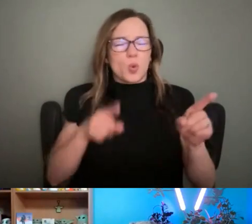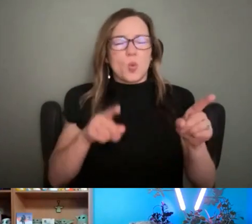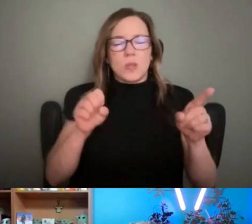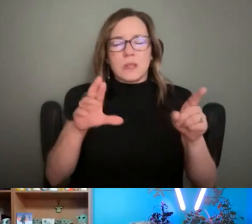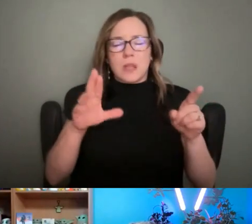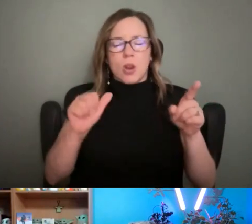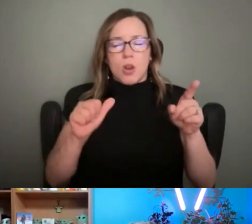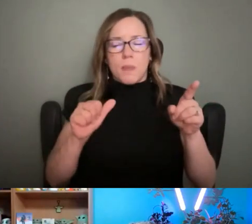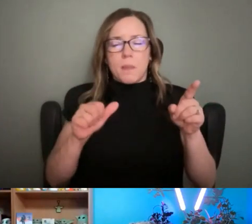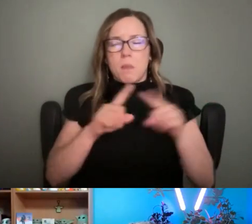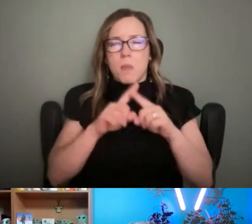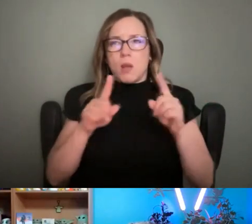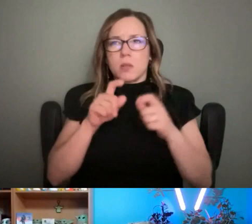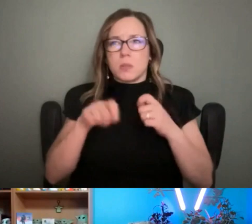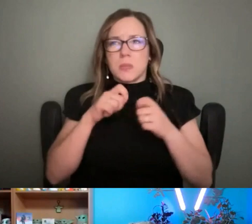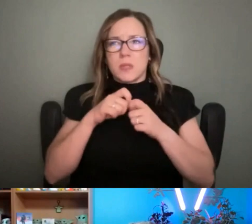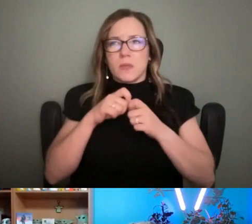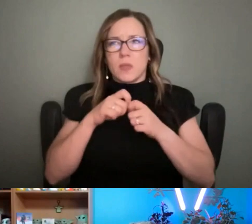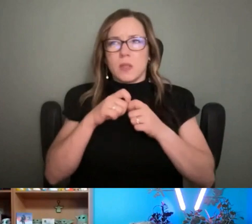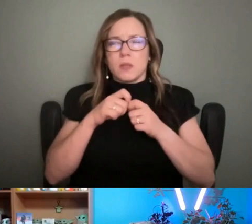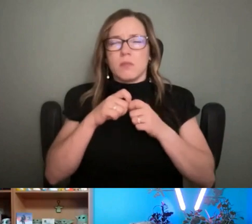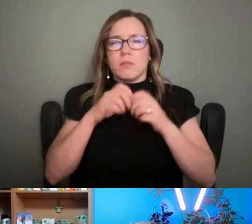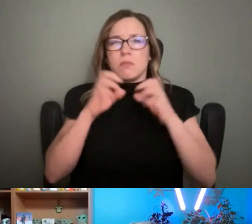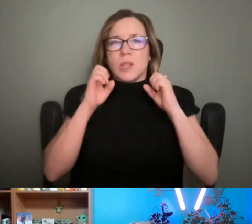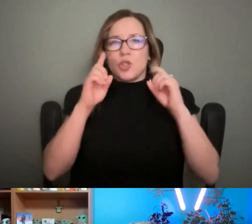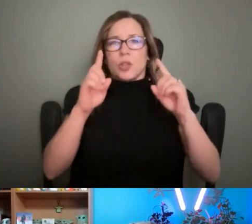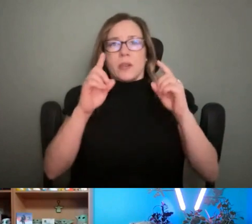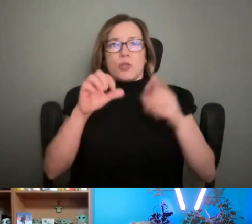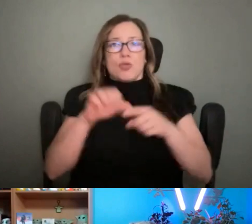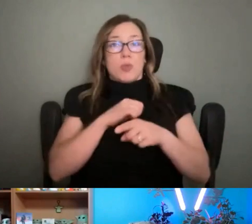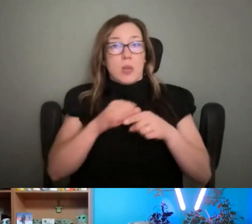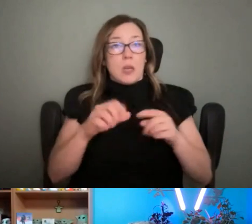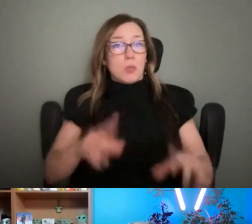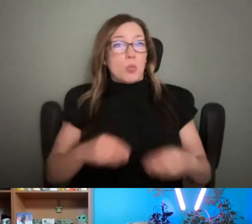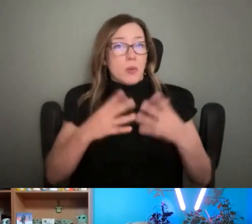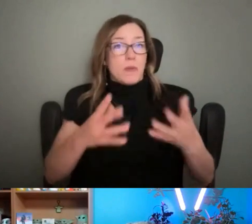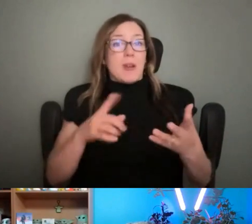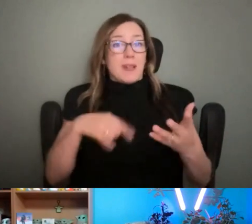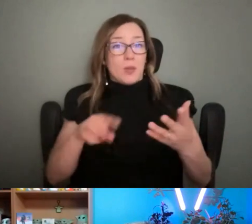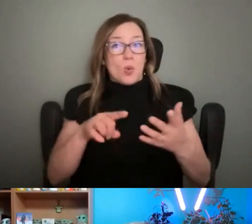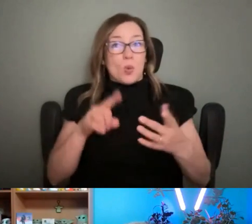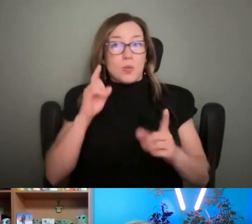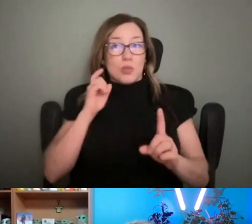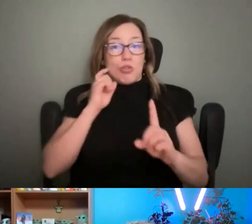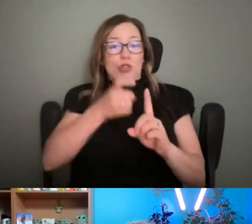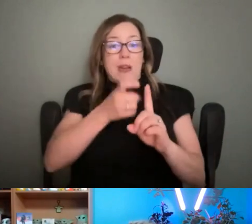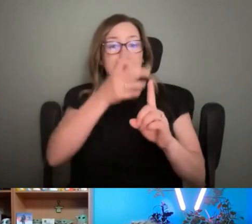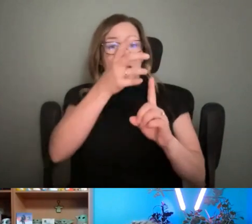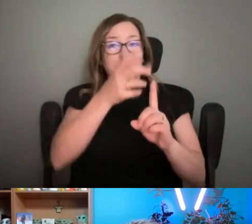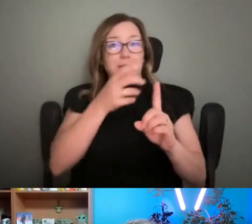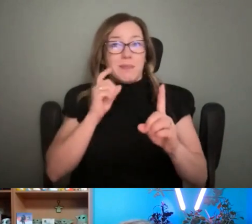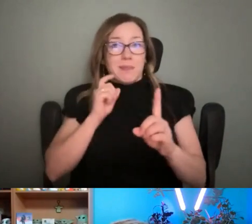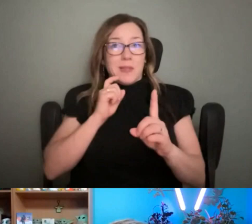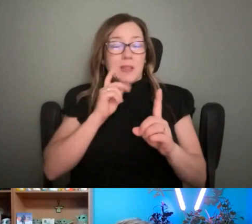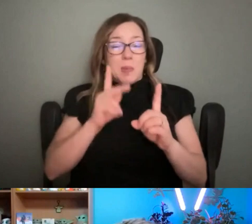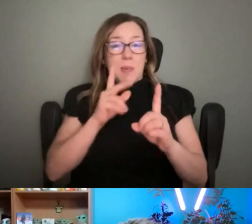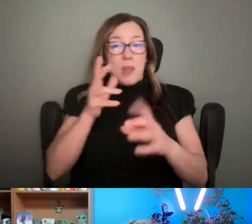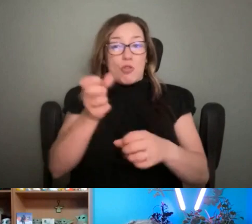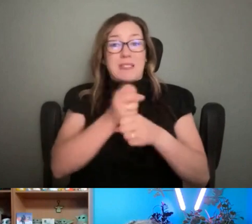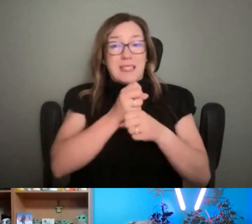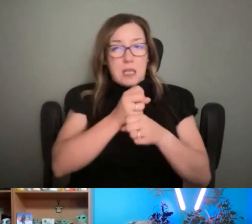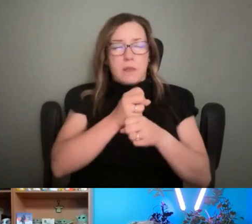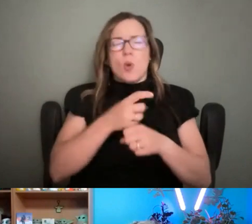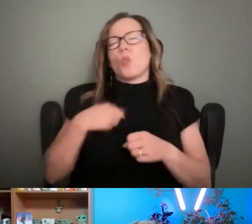there a particular type of education or training that's provided to the Community Care Corps grantees? We provide a ton of